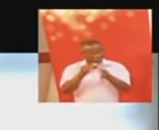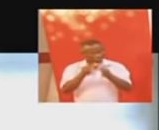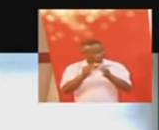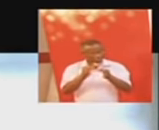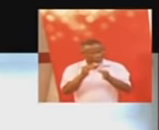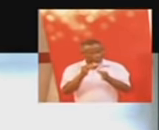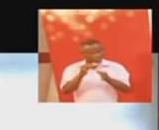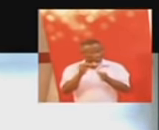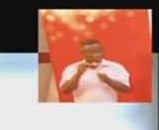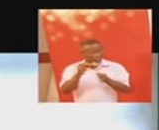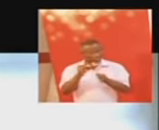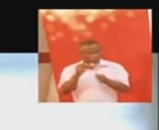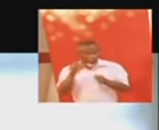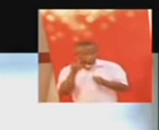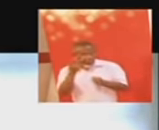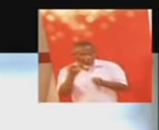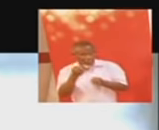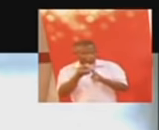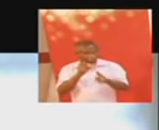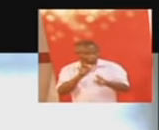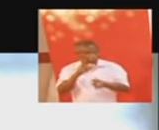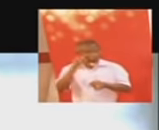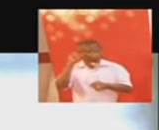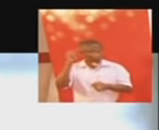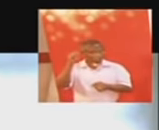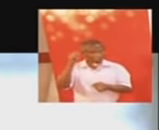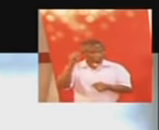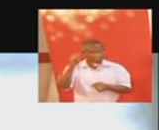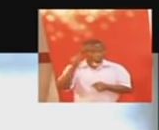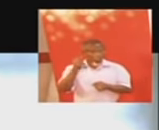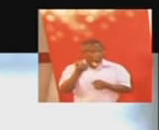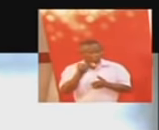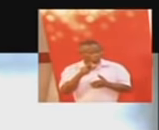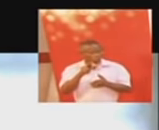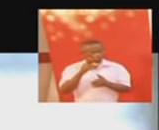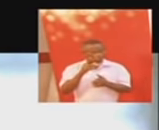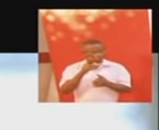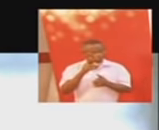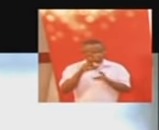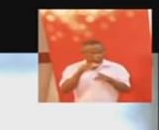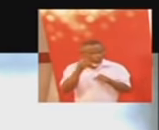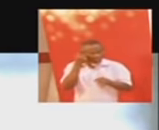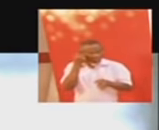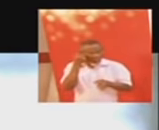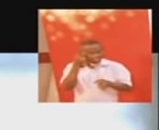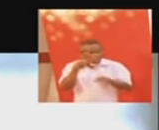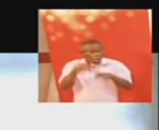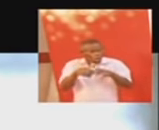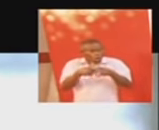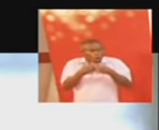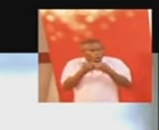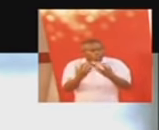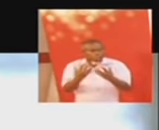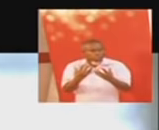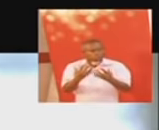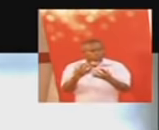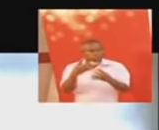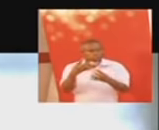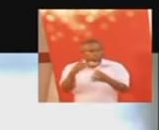any possibility of including Tobago's contribution to the national report in the